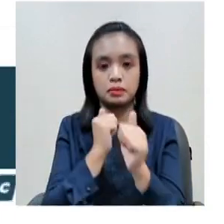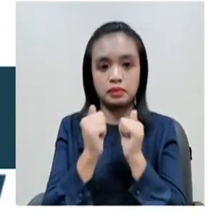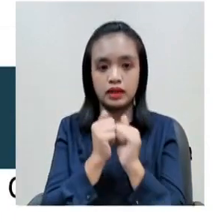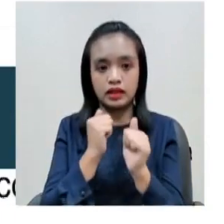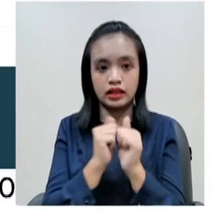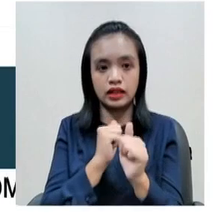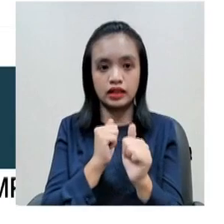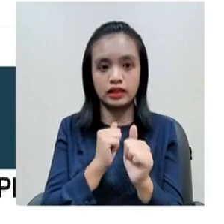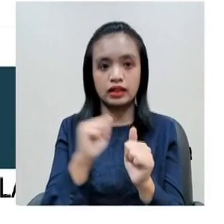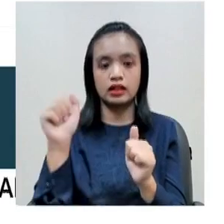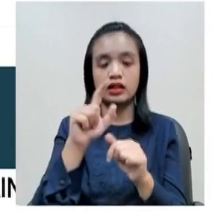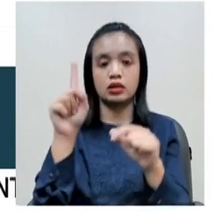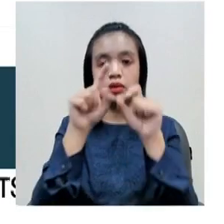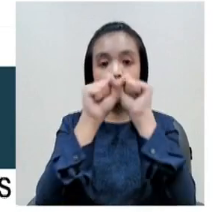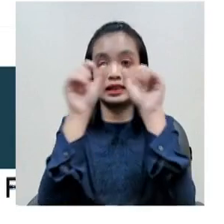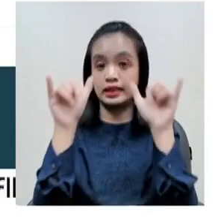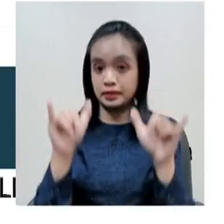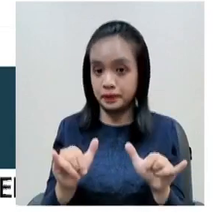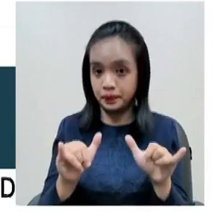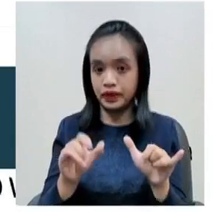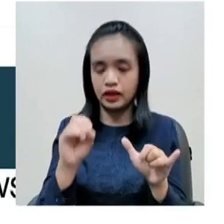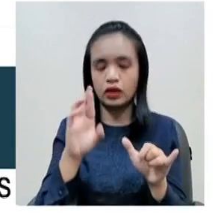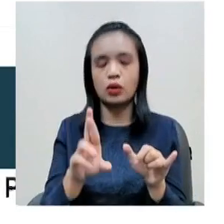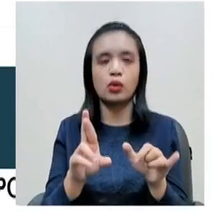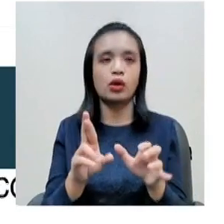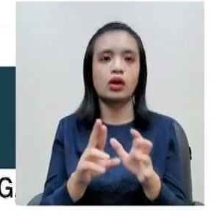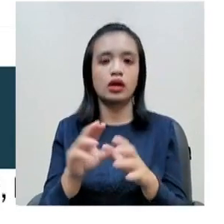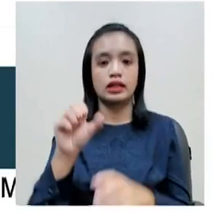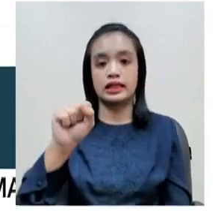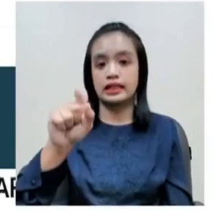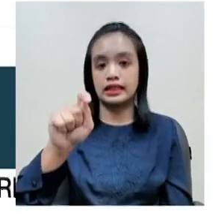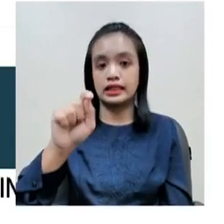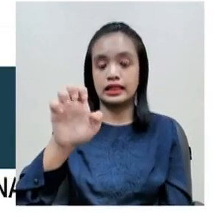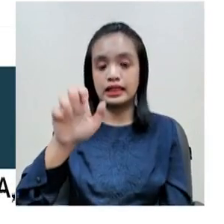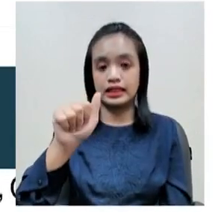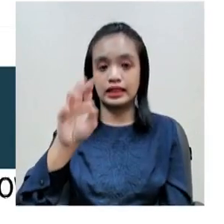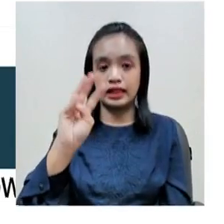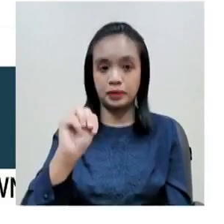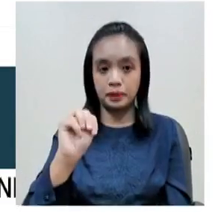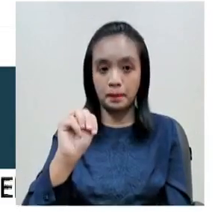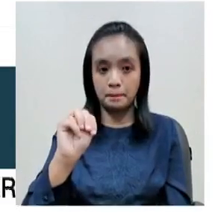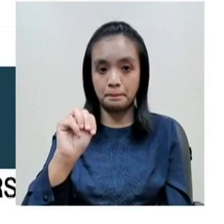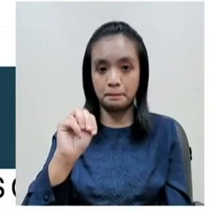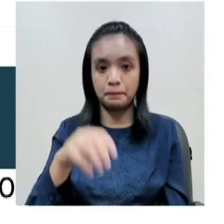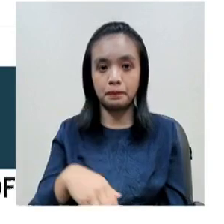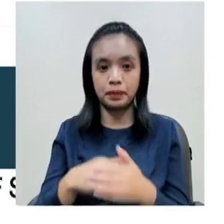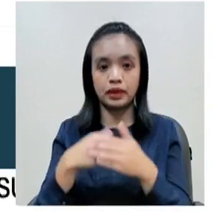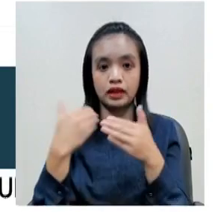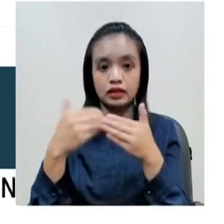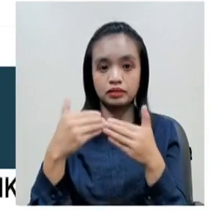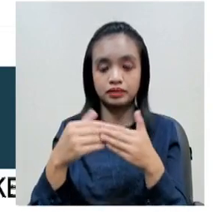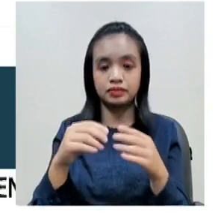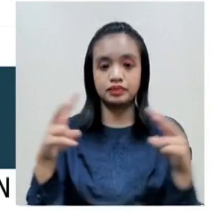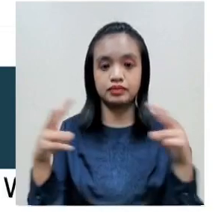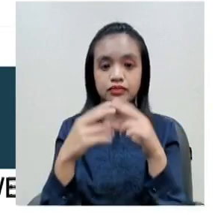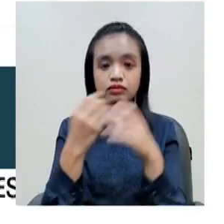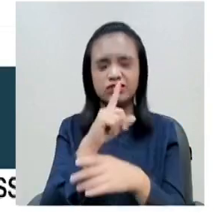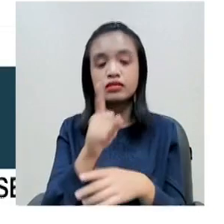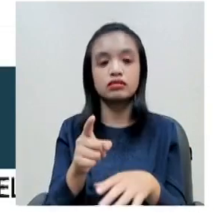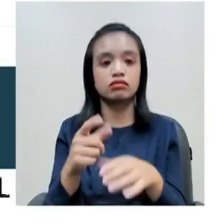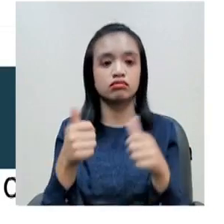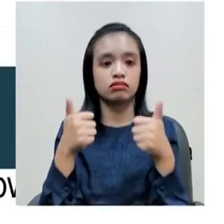hydrothermal system or the heated steam region beneath the volcano is actually very